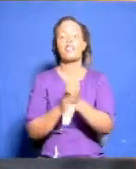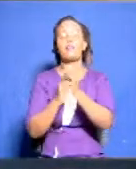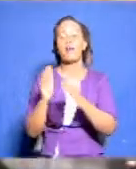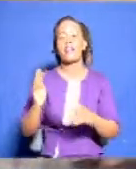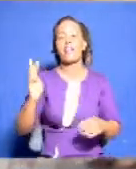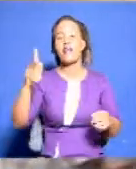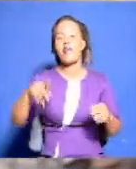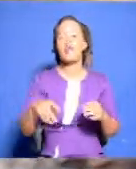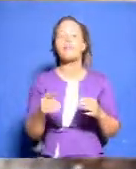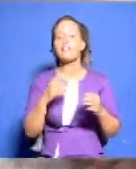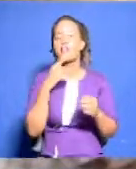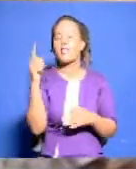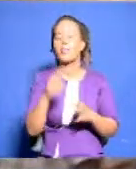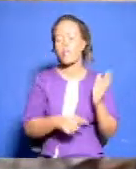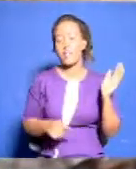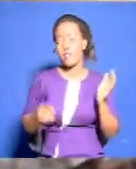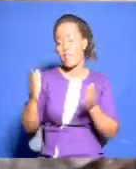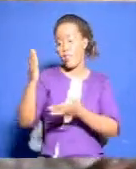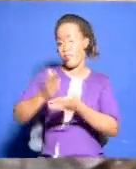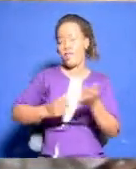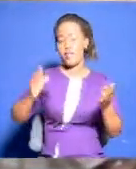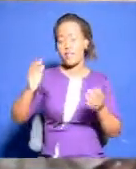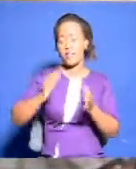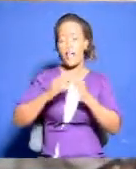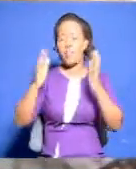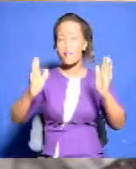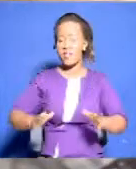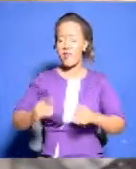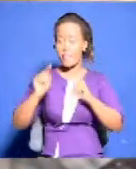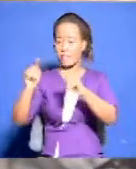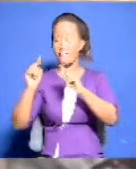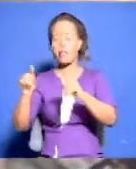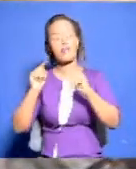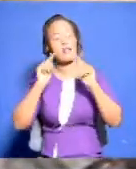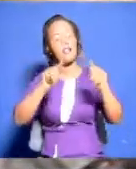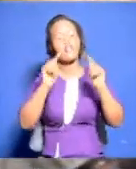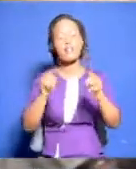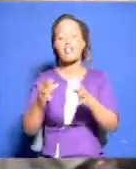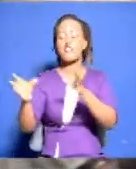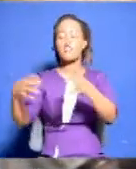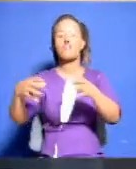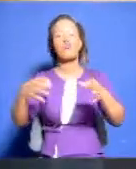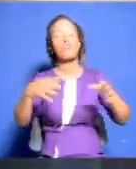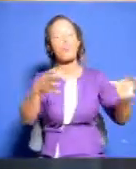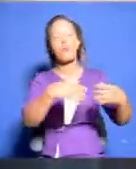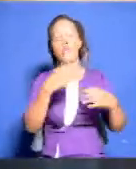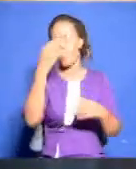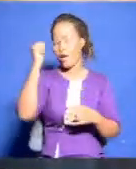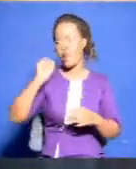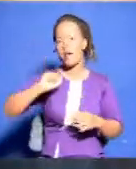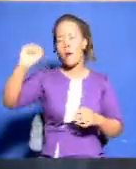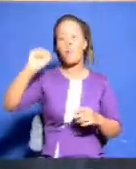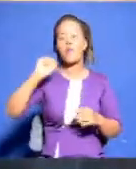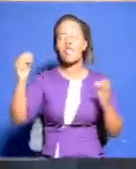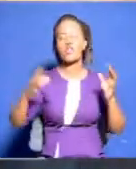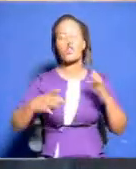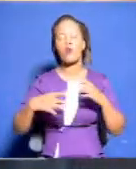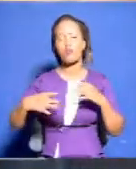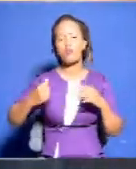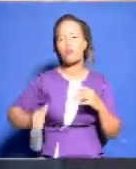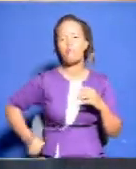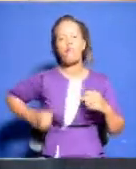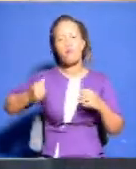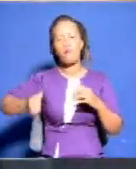Olekenta alleged that some leaders were inciting some community in Narok for their political gains. Mtu anatoka constituency